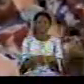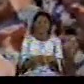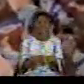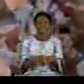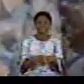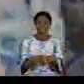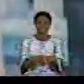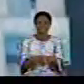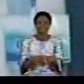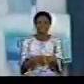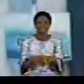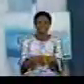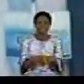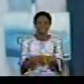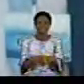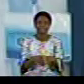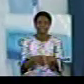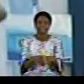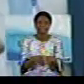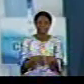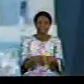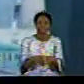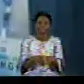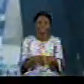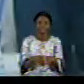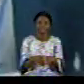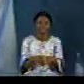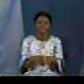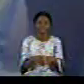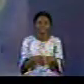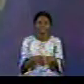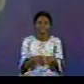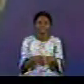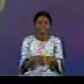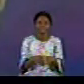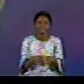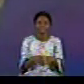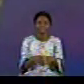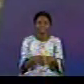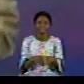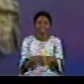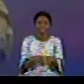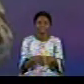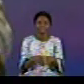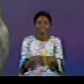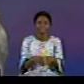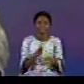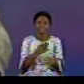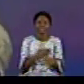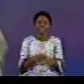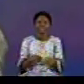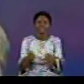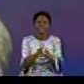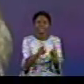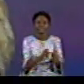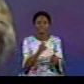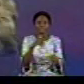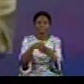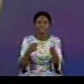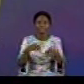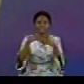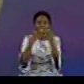also in the house praise the lord and equally in the house your welcome